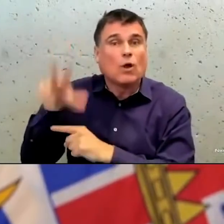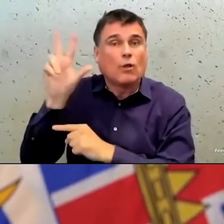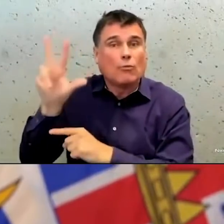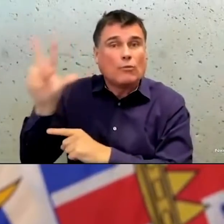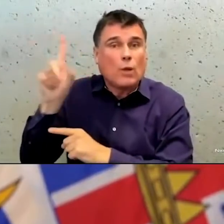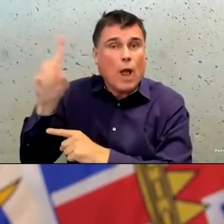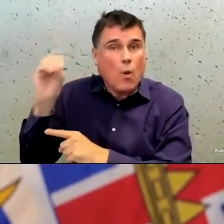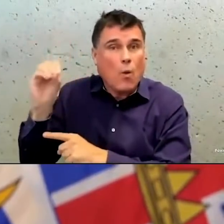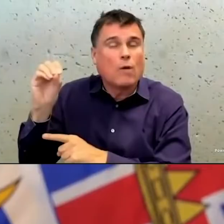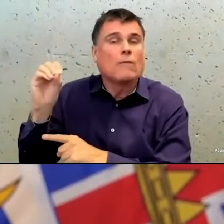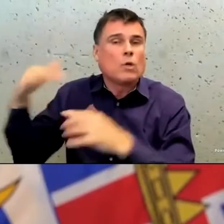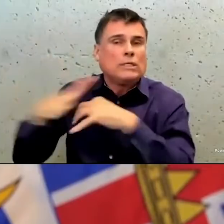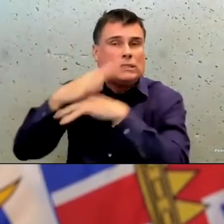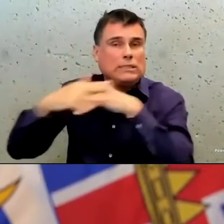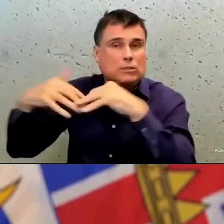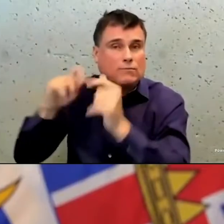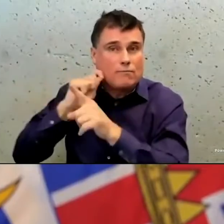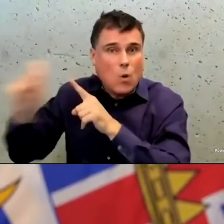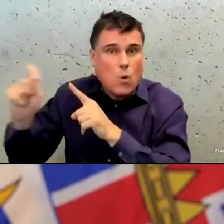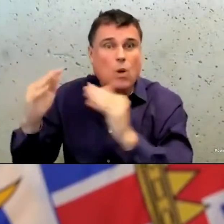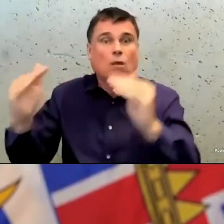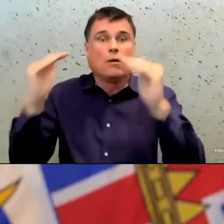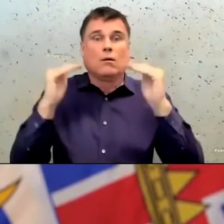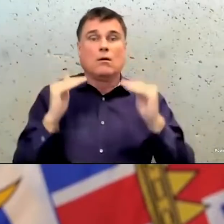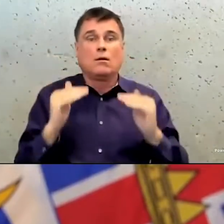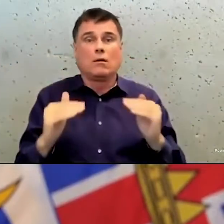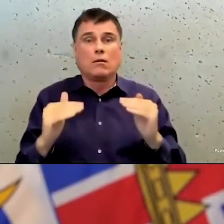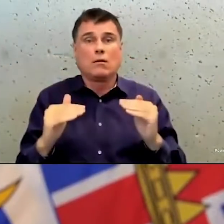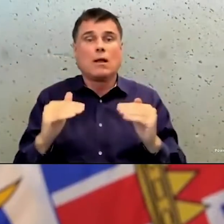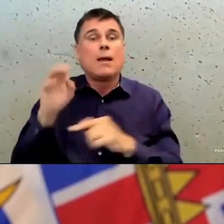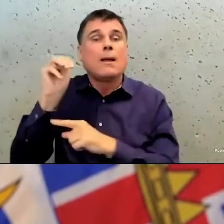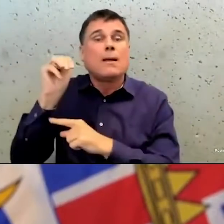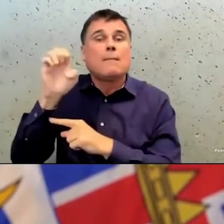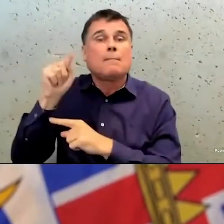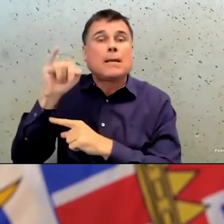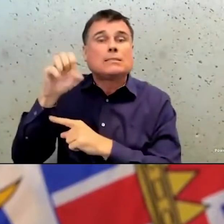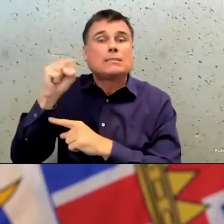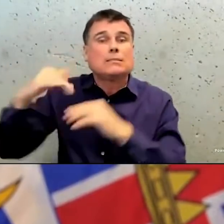people that you can access online or call